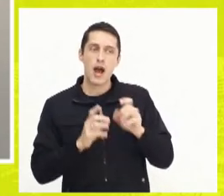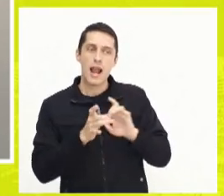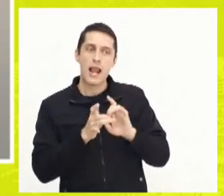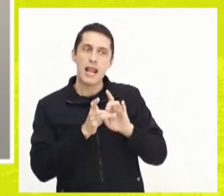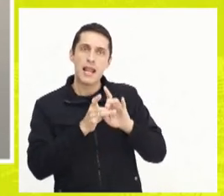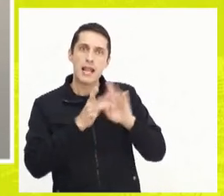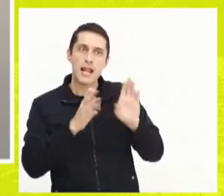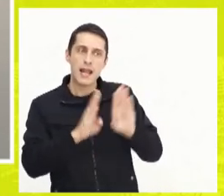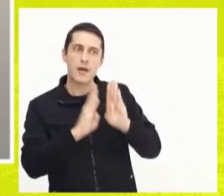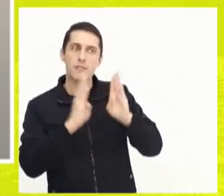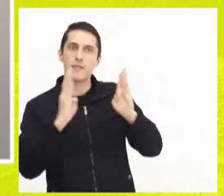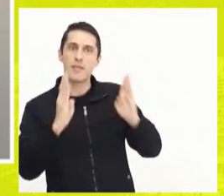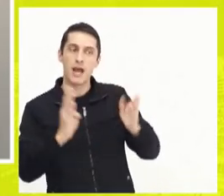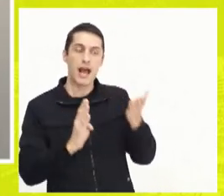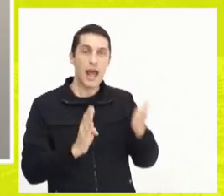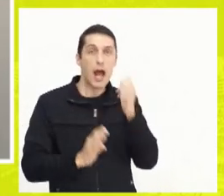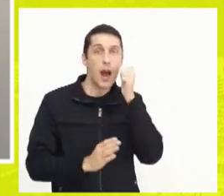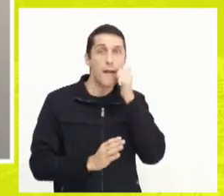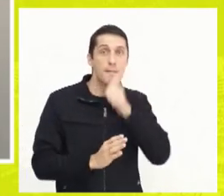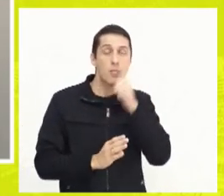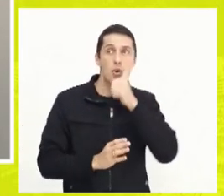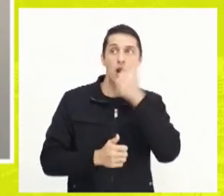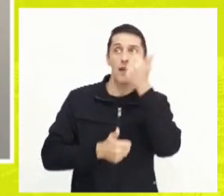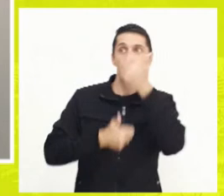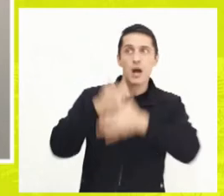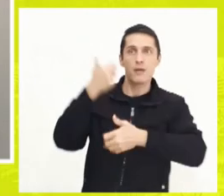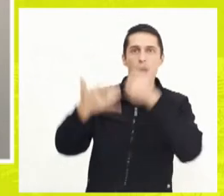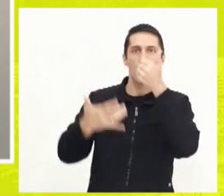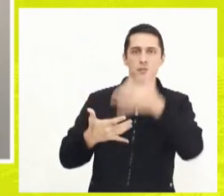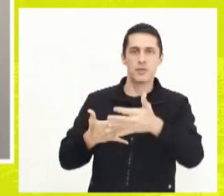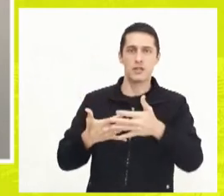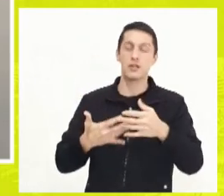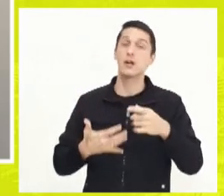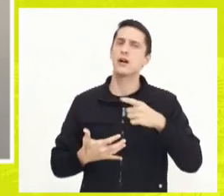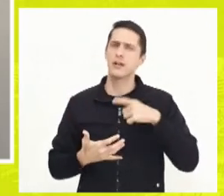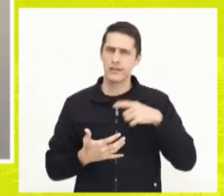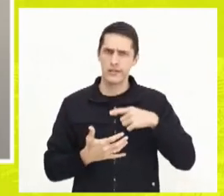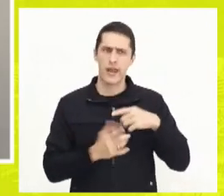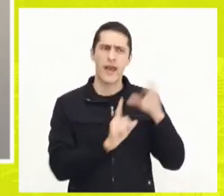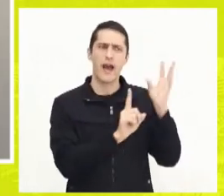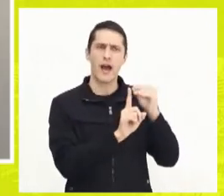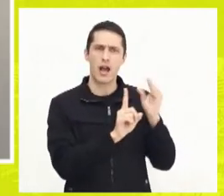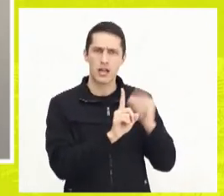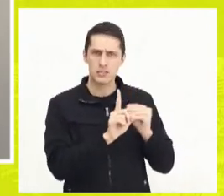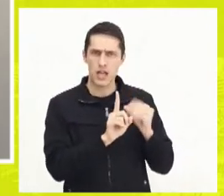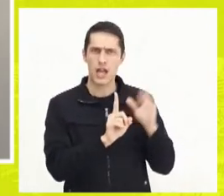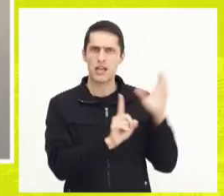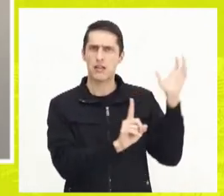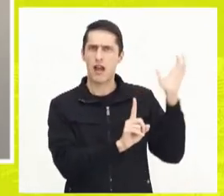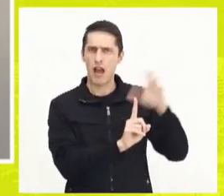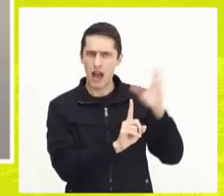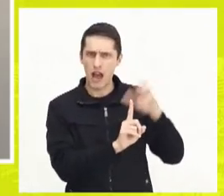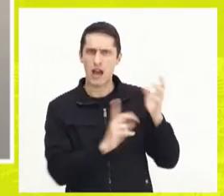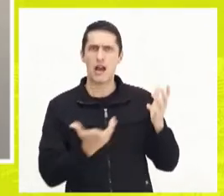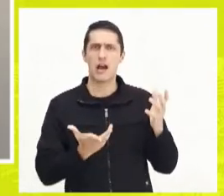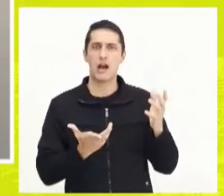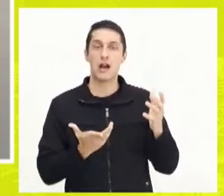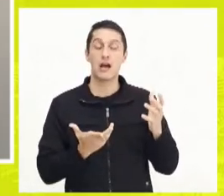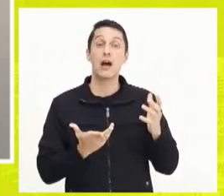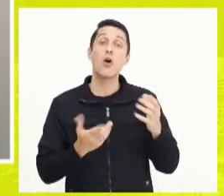know there are cases of harassment by